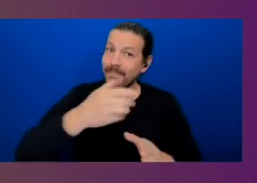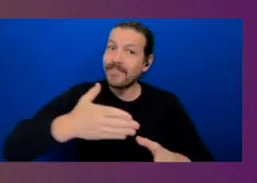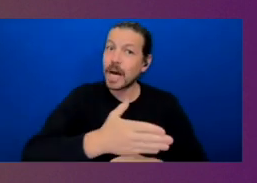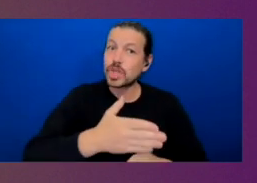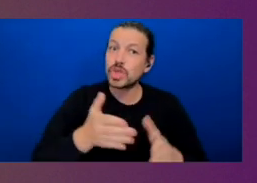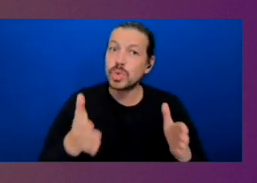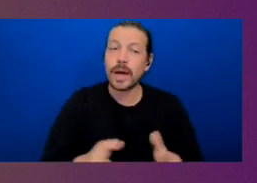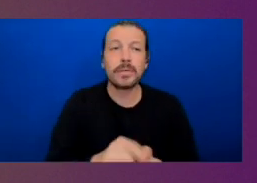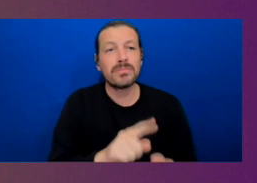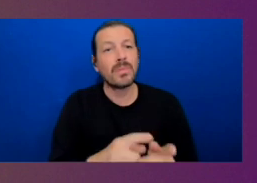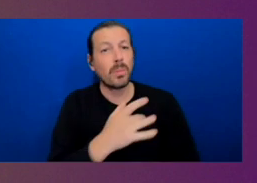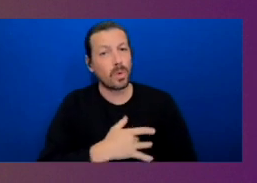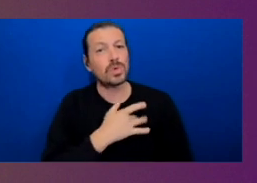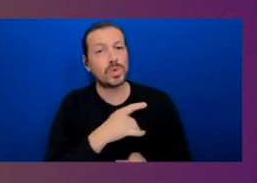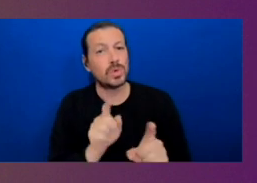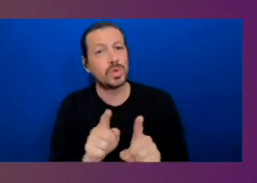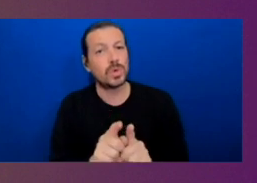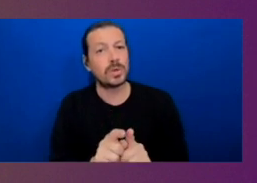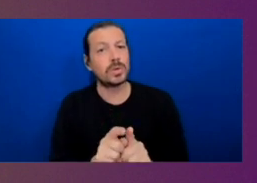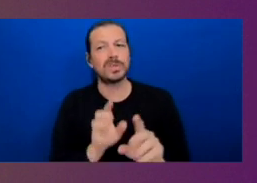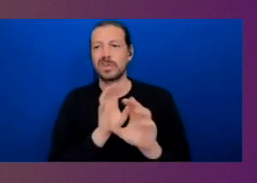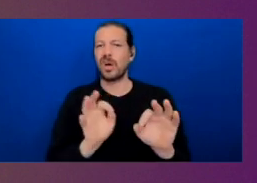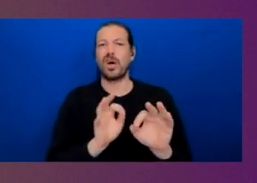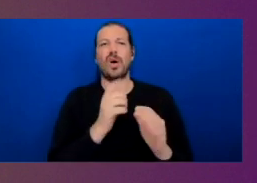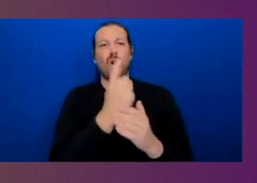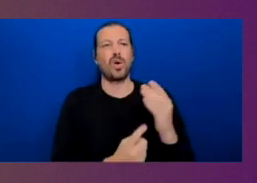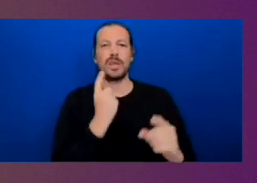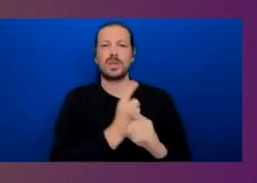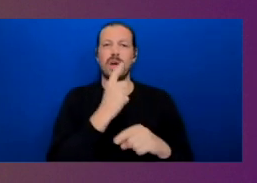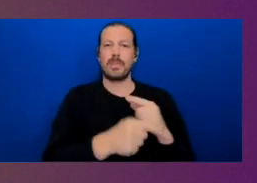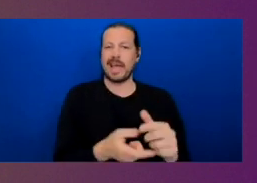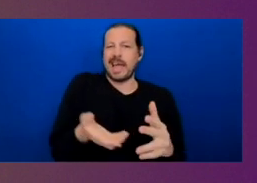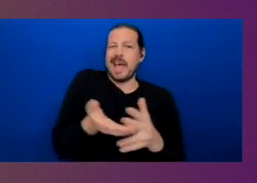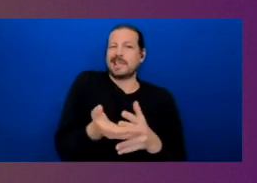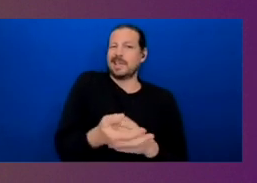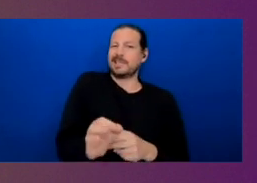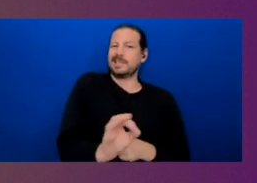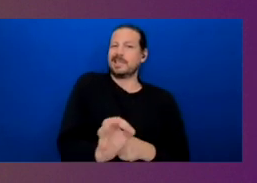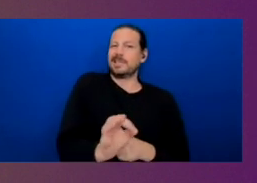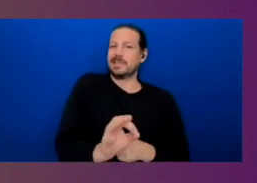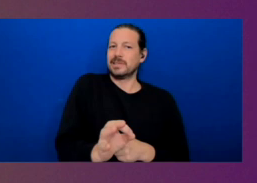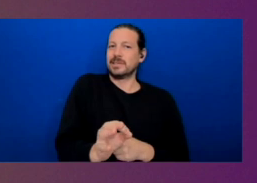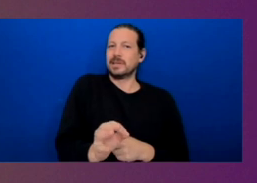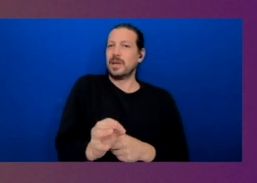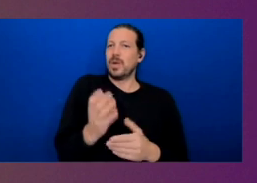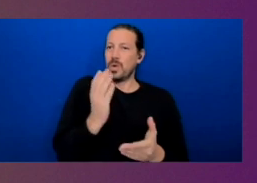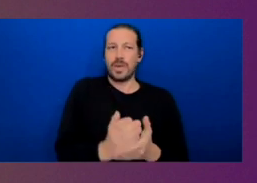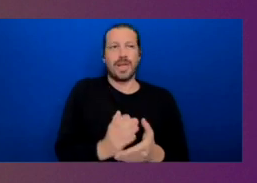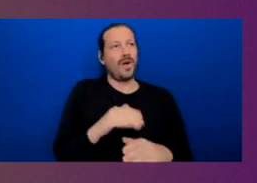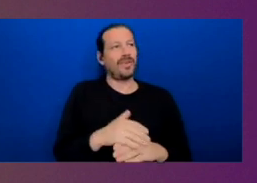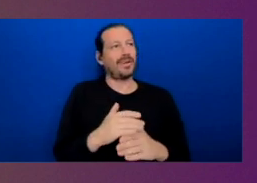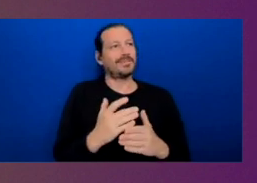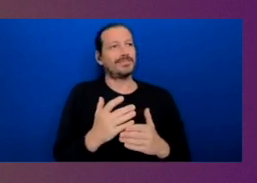an emotional way. So this isn't just about access. This is actually about that appreciation,